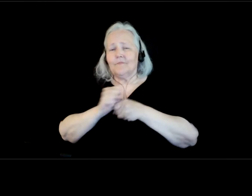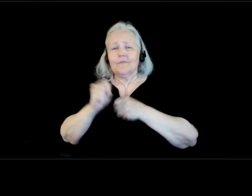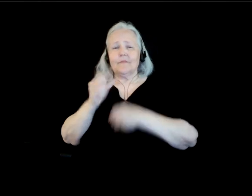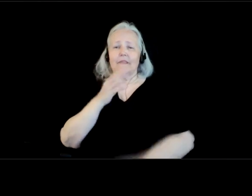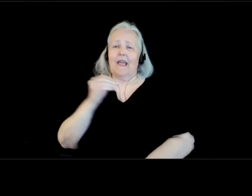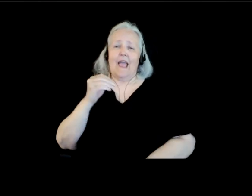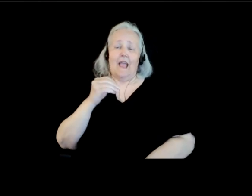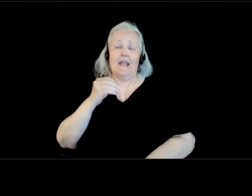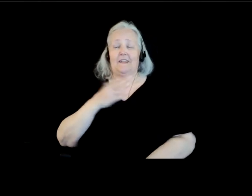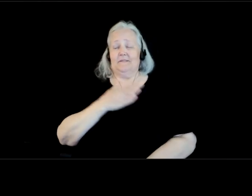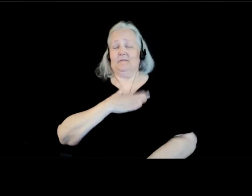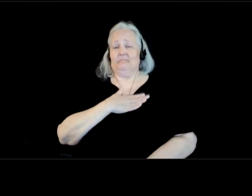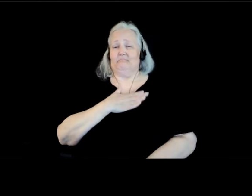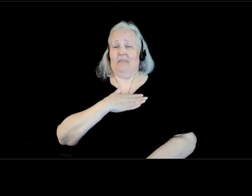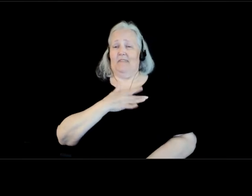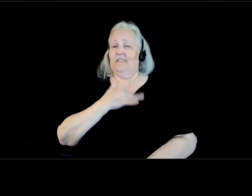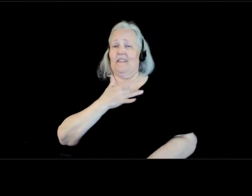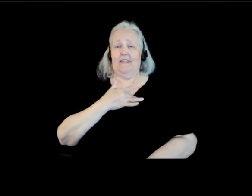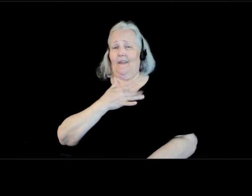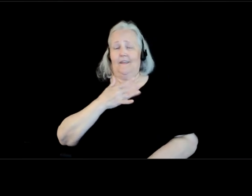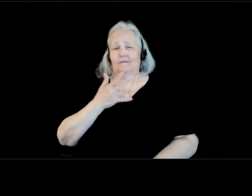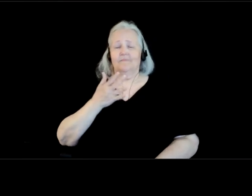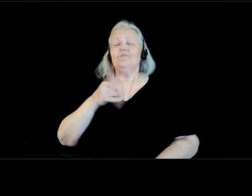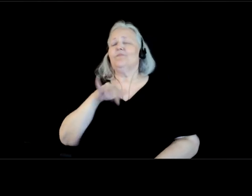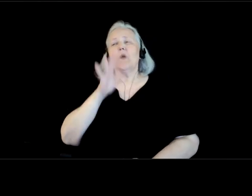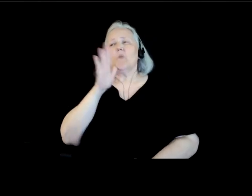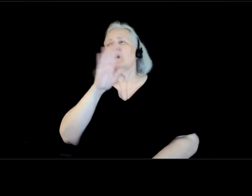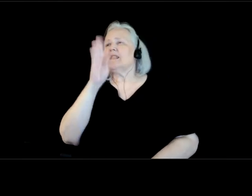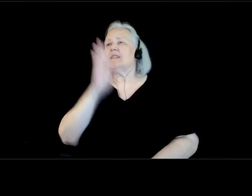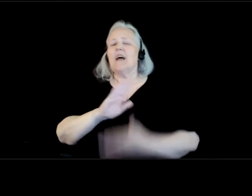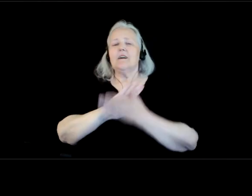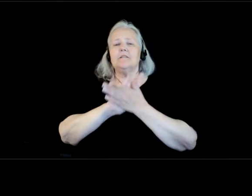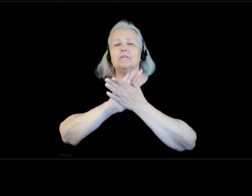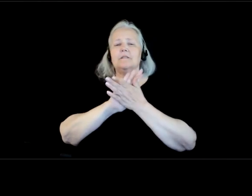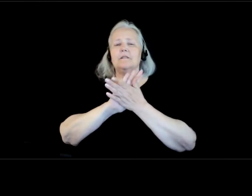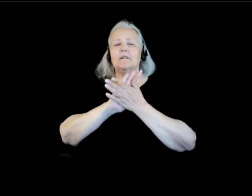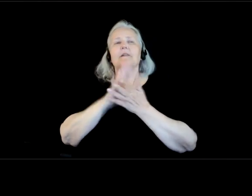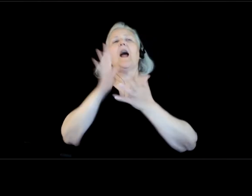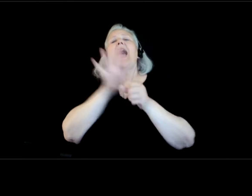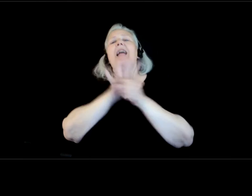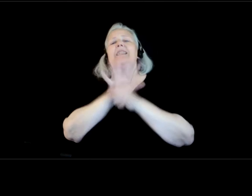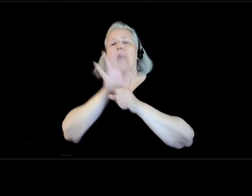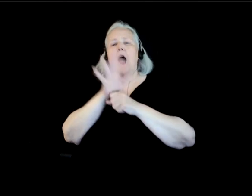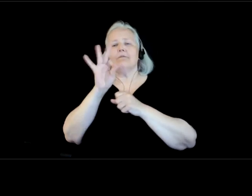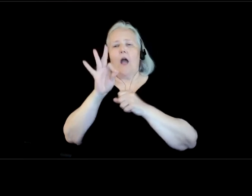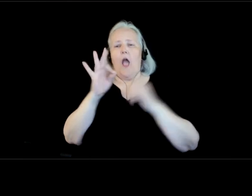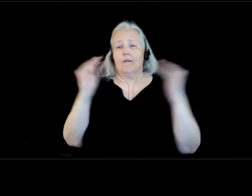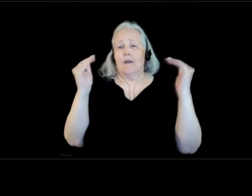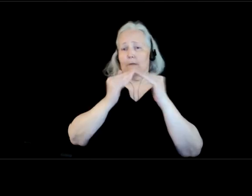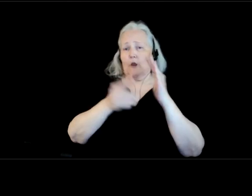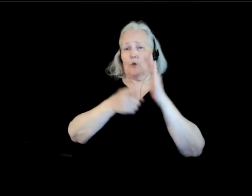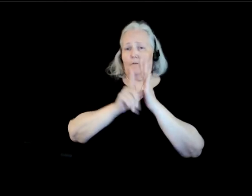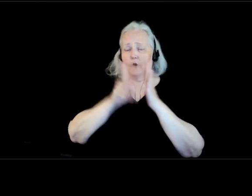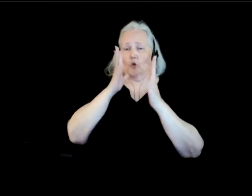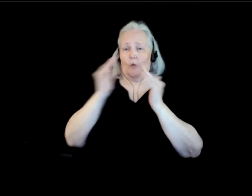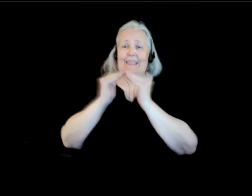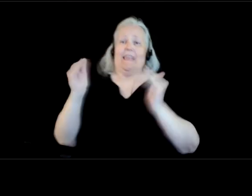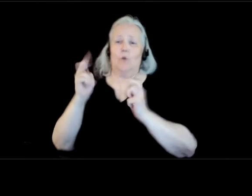moment, be the kind of peer review to value that. But what I love about the corpus overview